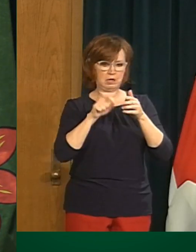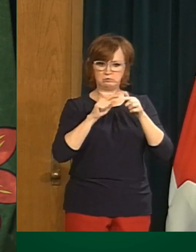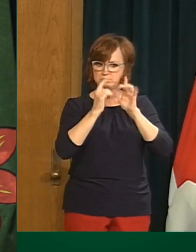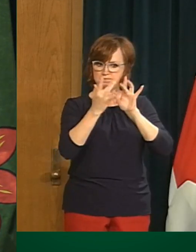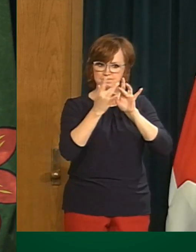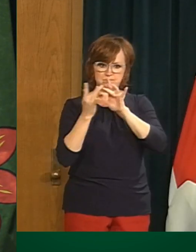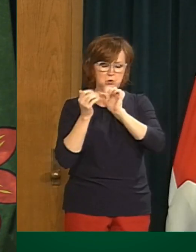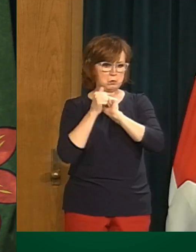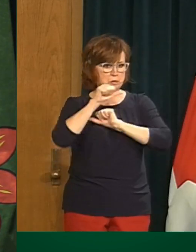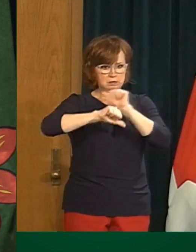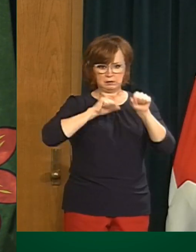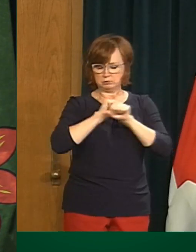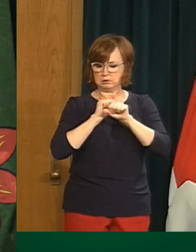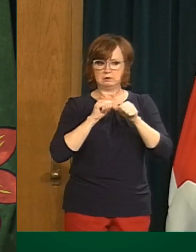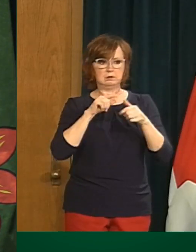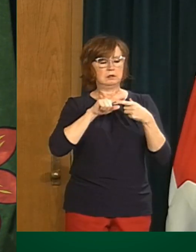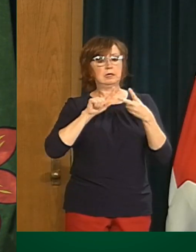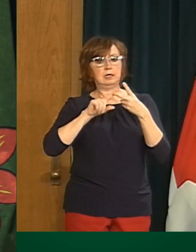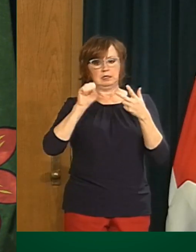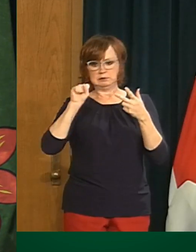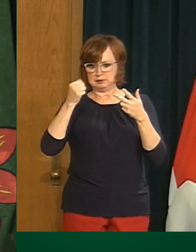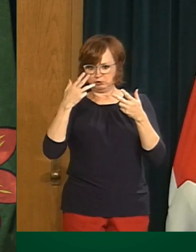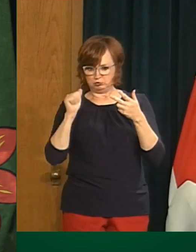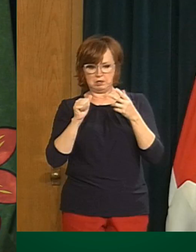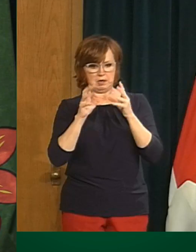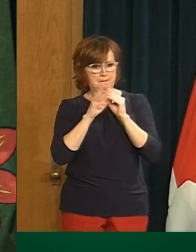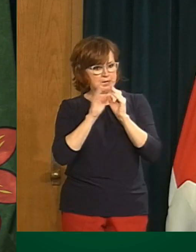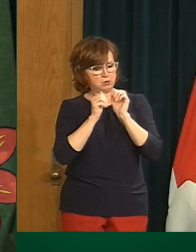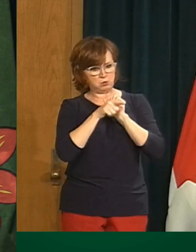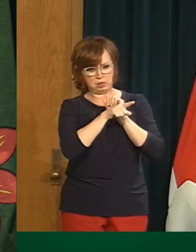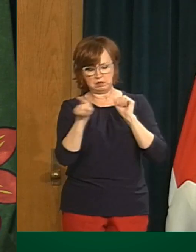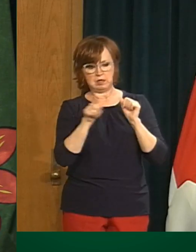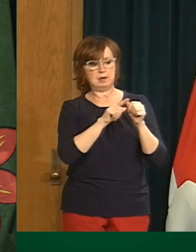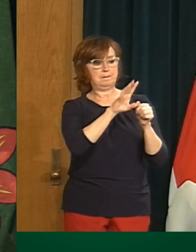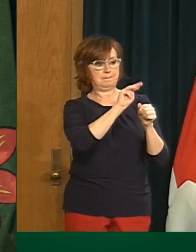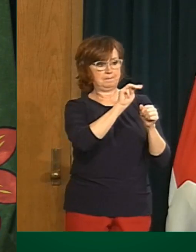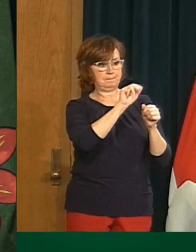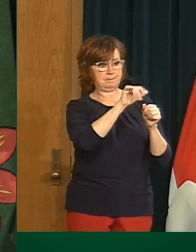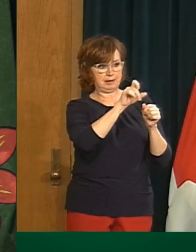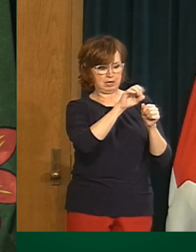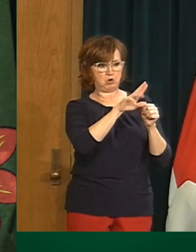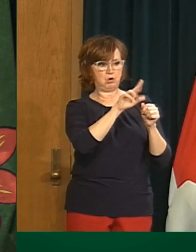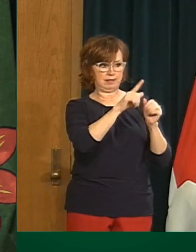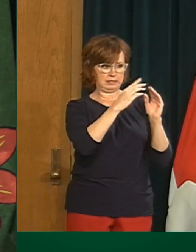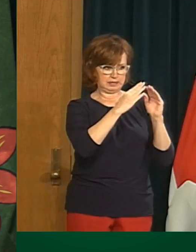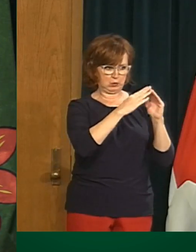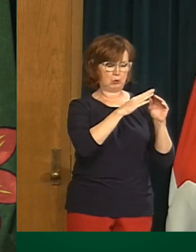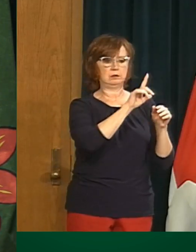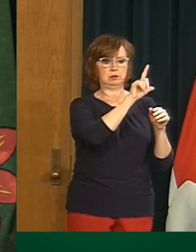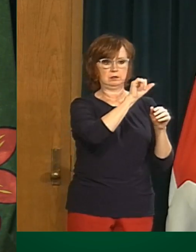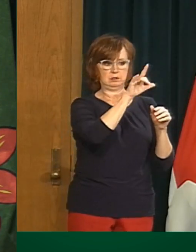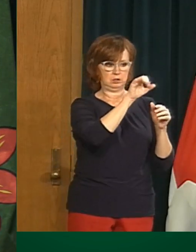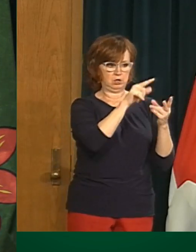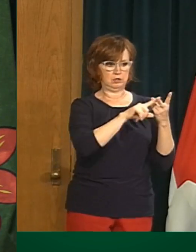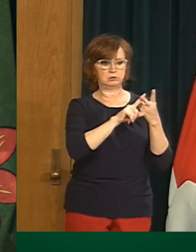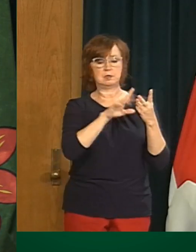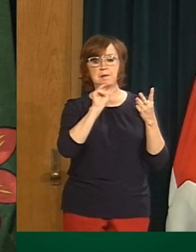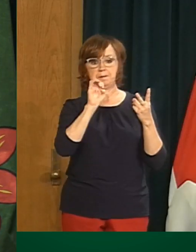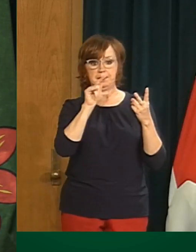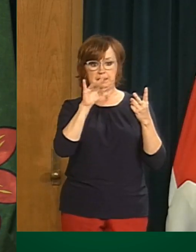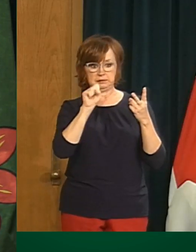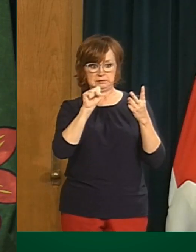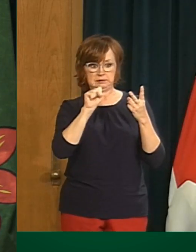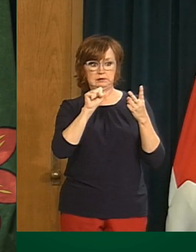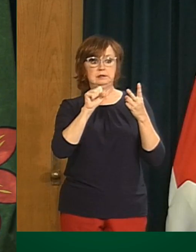well. The Saskatchewan Health Authority is meeting daily with the Mayor of La Loche and the Métis Nation of Saskatchewan Area Director